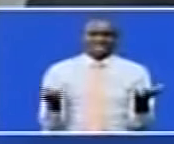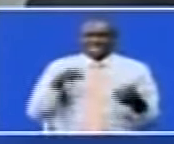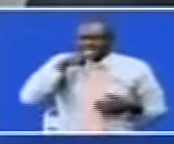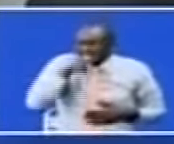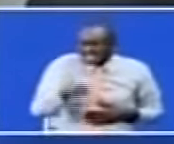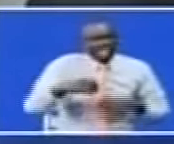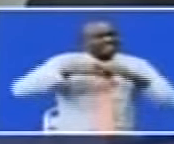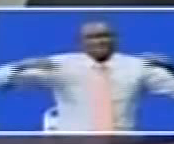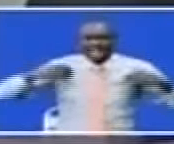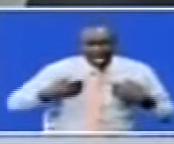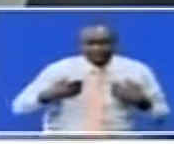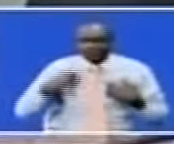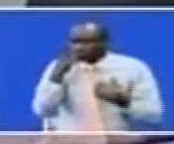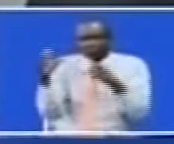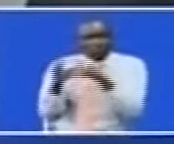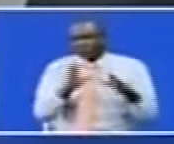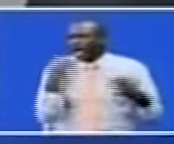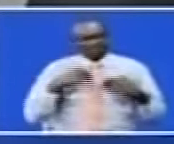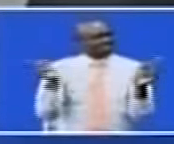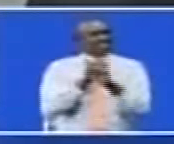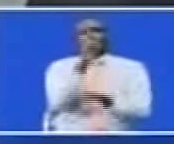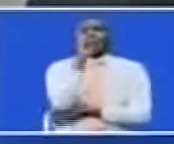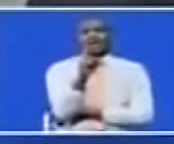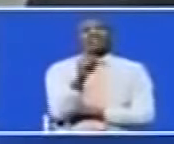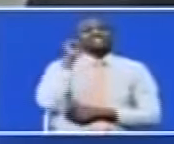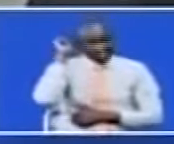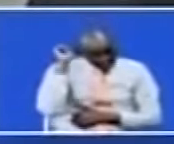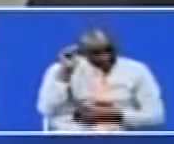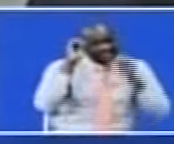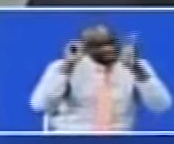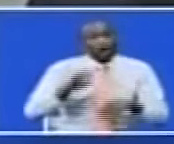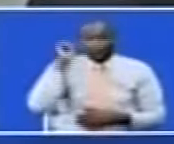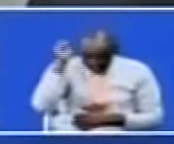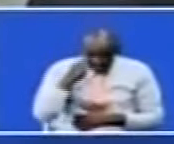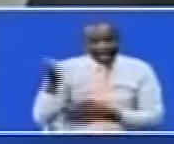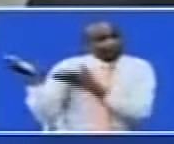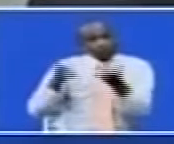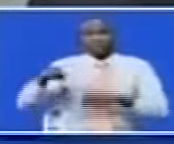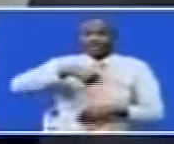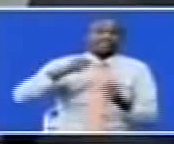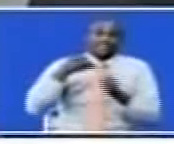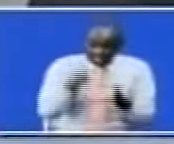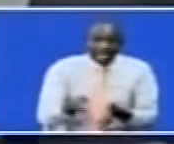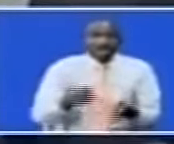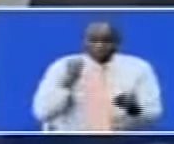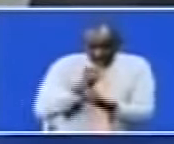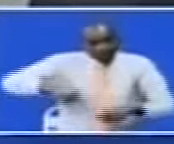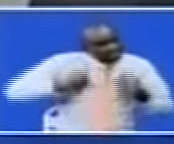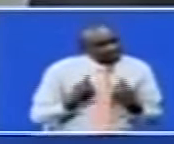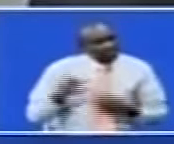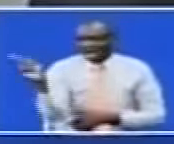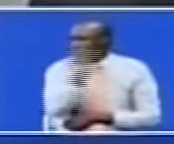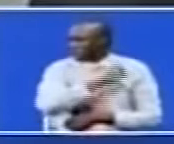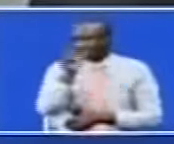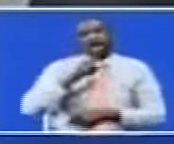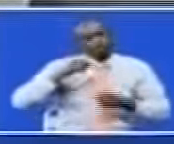division whatsoever between us, because the teachers of Kenya brought us here not to work for ourselves,